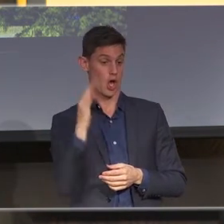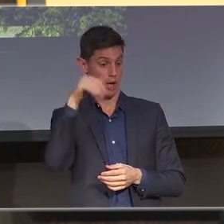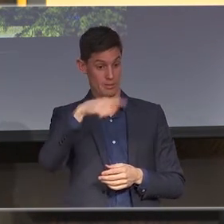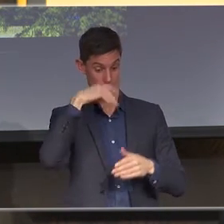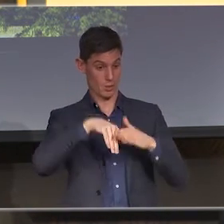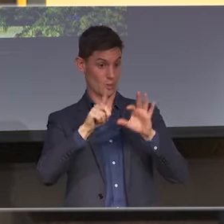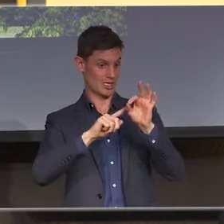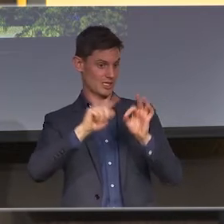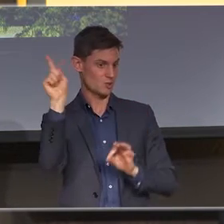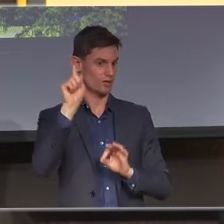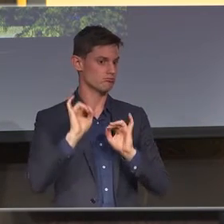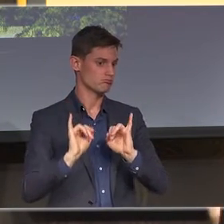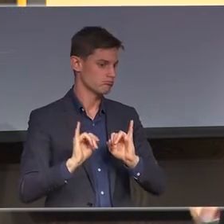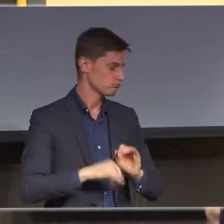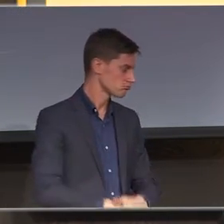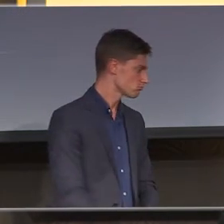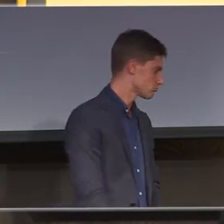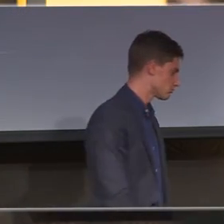today.